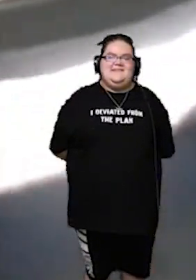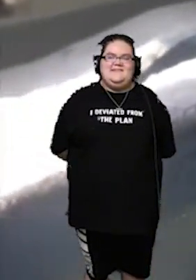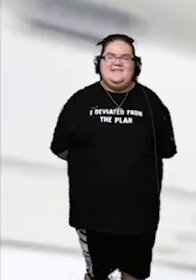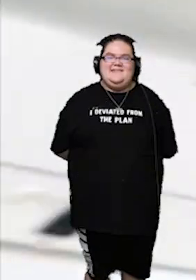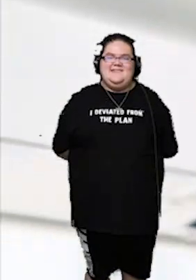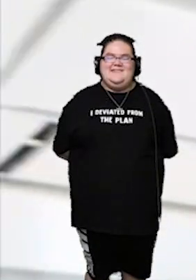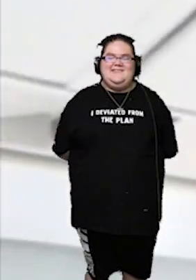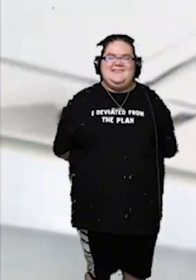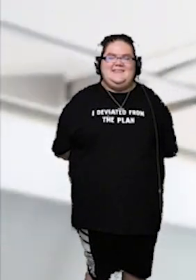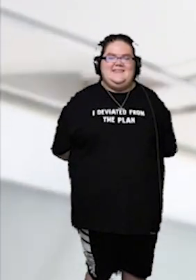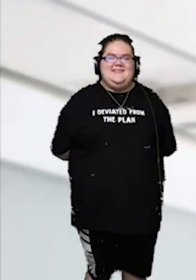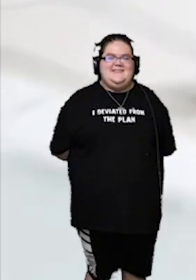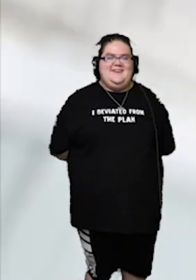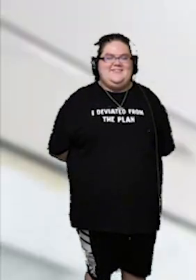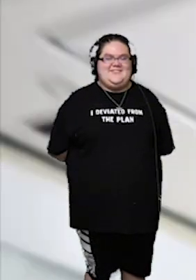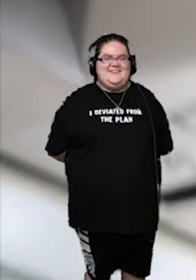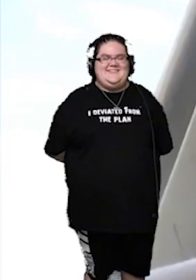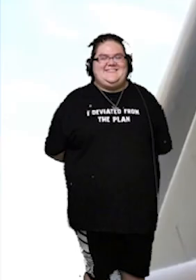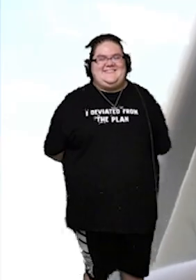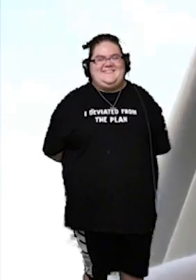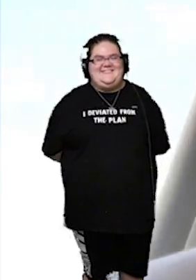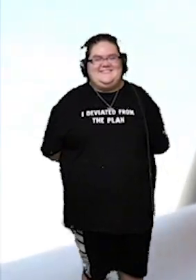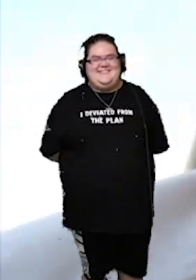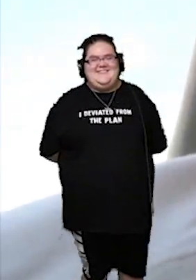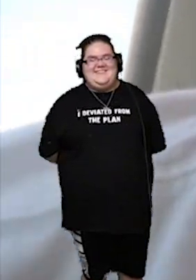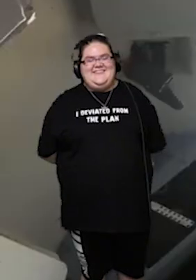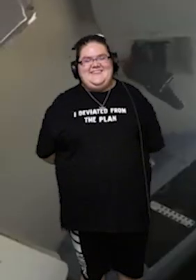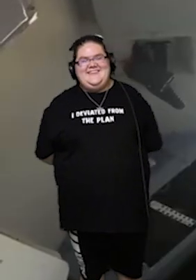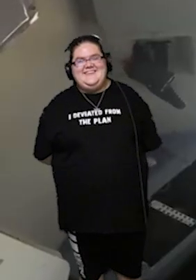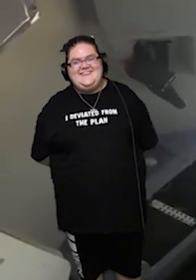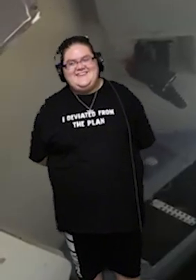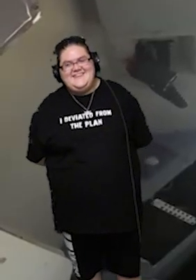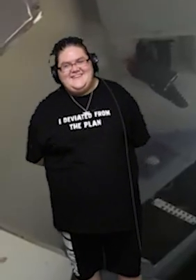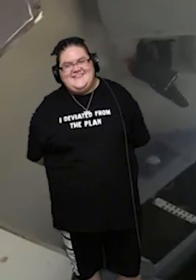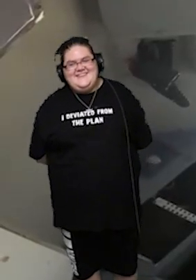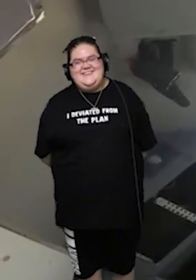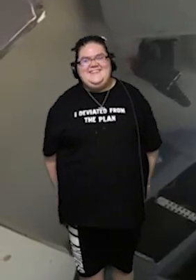fucking cockpit. Anyone upstairs? Oh, shit. Hello?